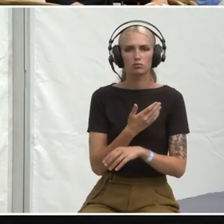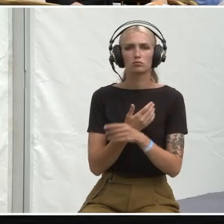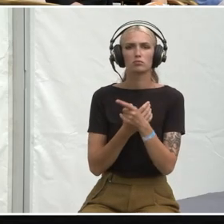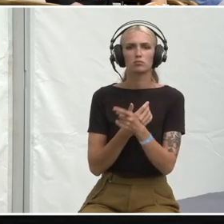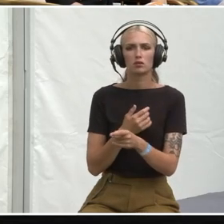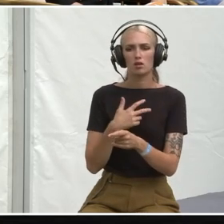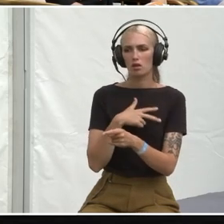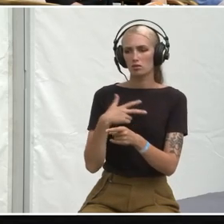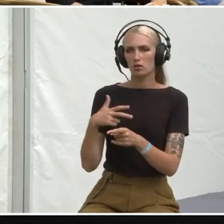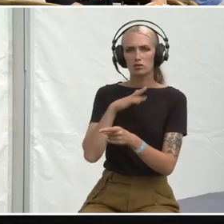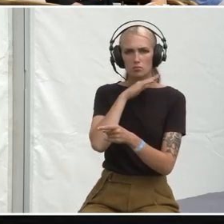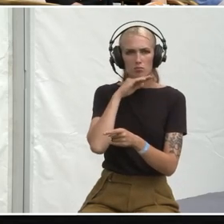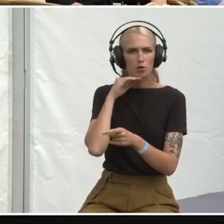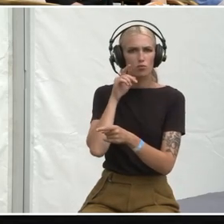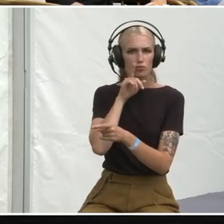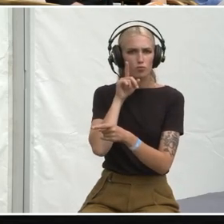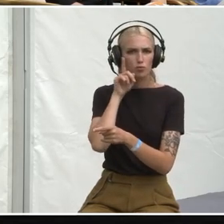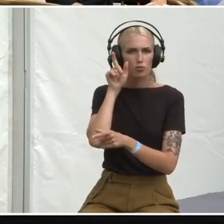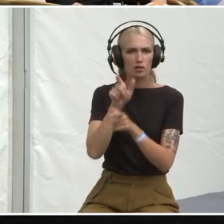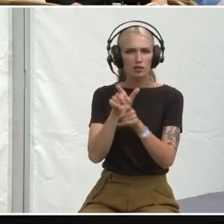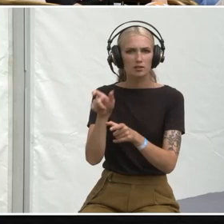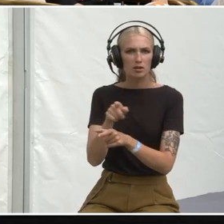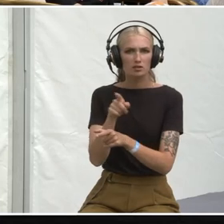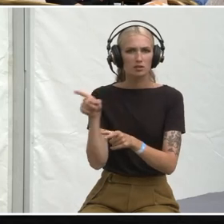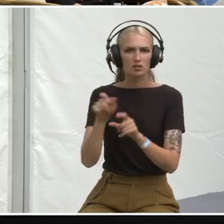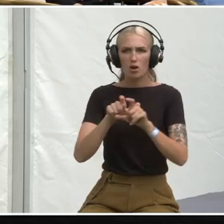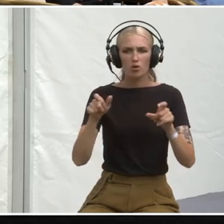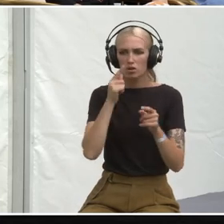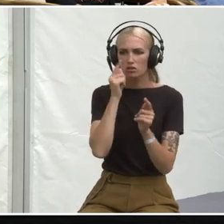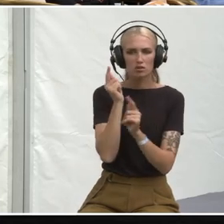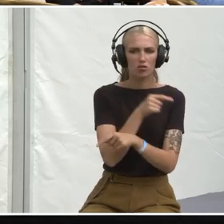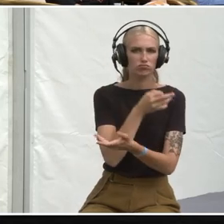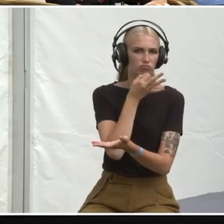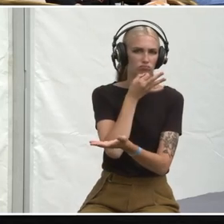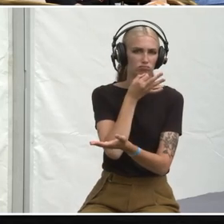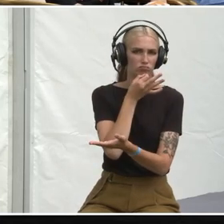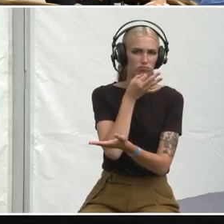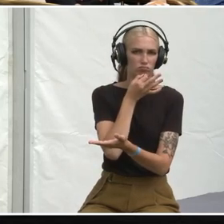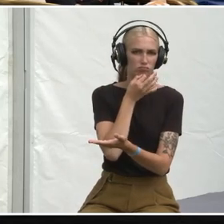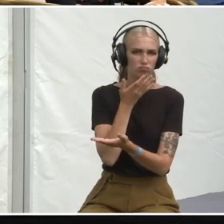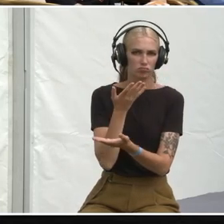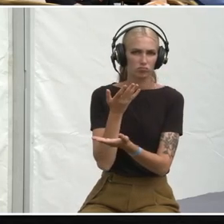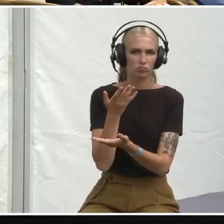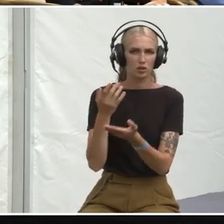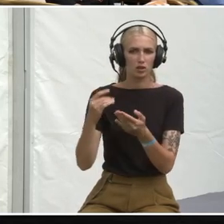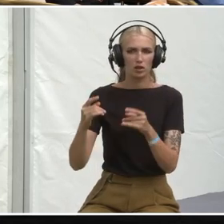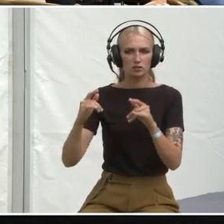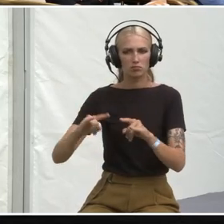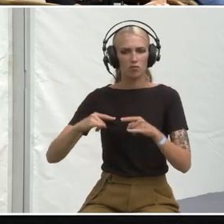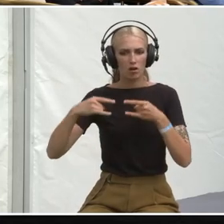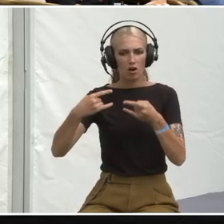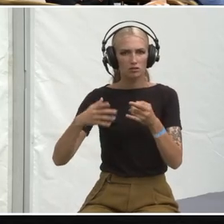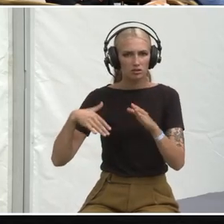in Denmark, young boys that hadn't come back to school again. So we see they've been isolated behind the screens as well.